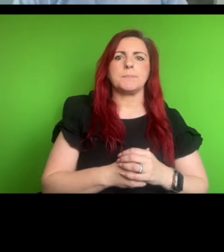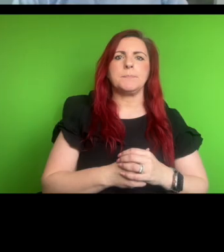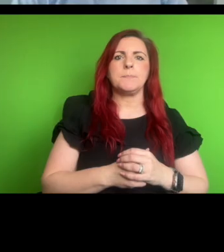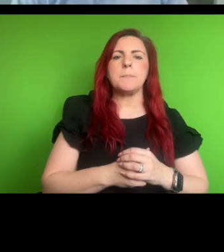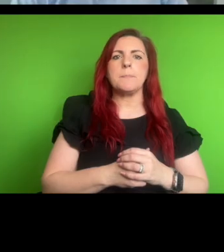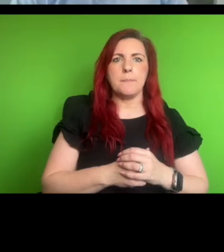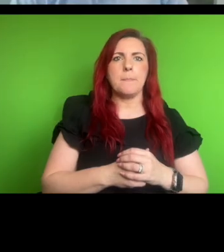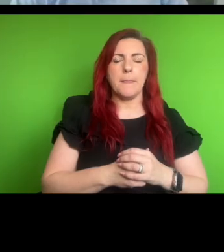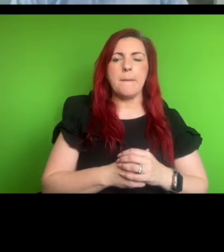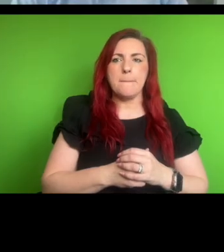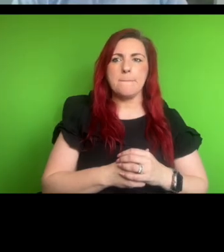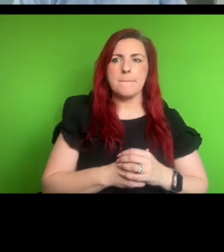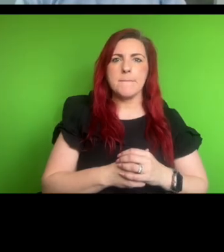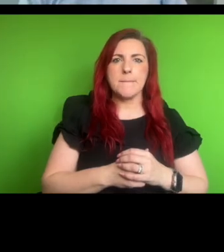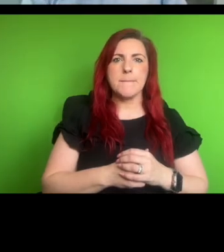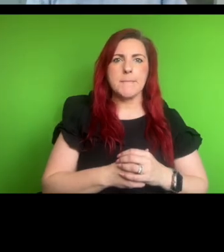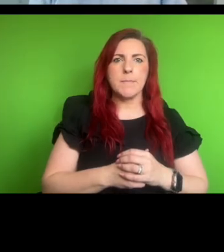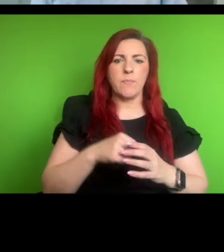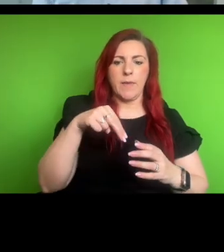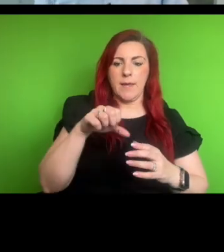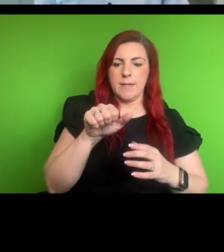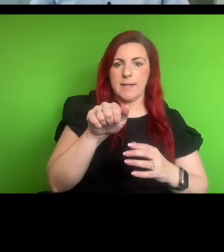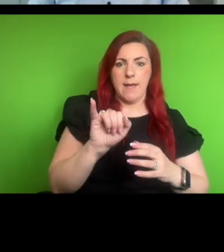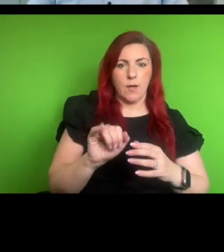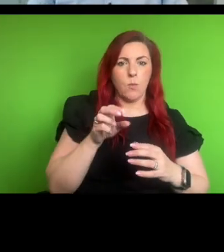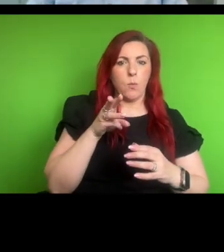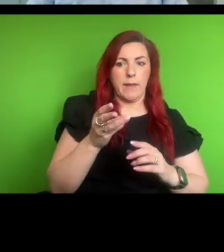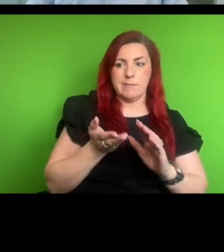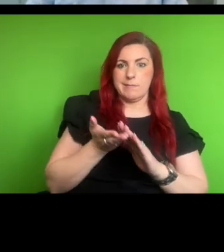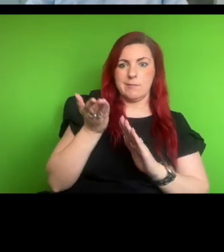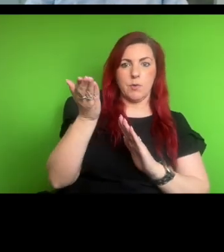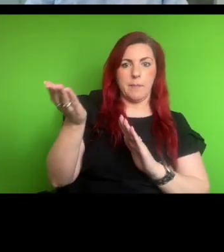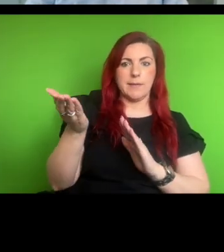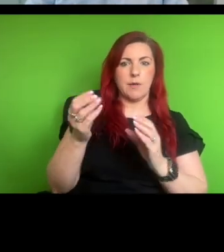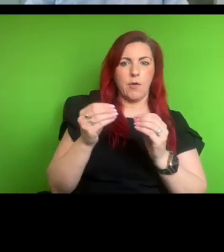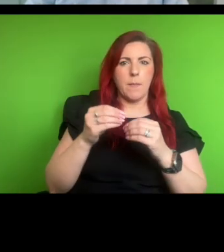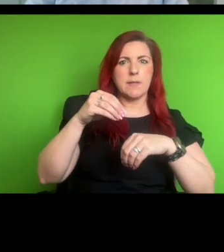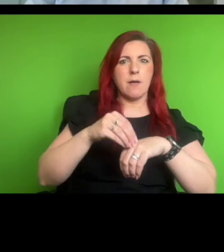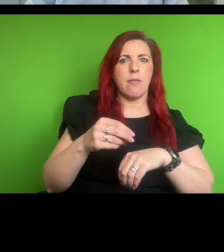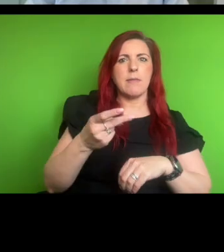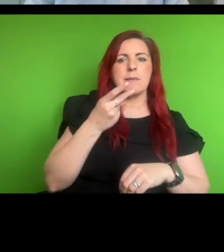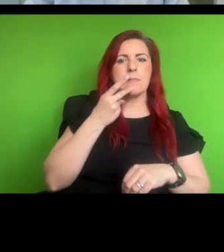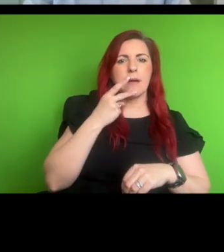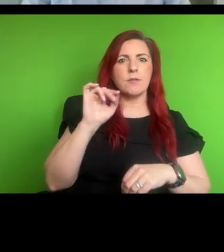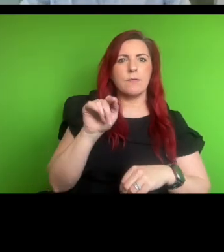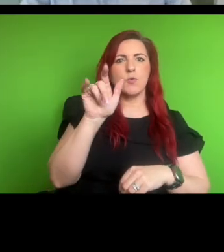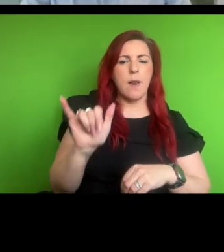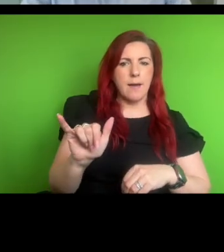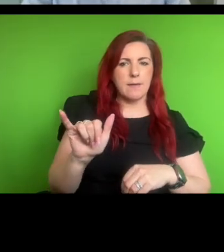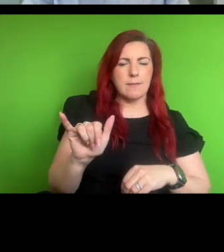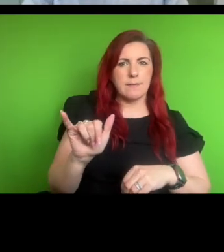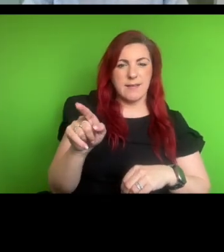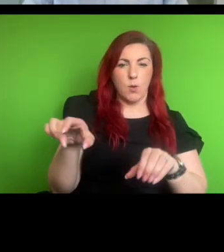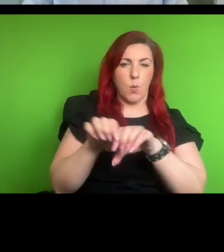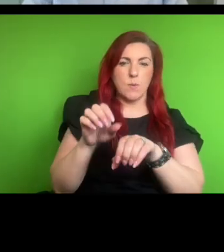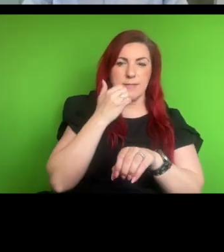NSAI will submit their comments on the 2nd of July. That's the closing date. So based on